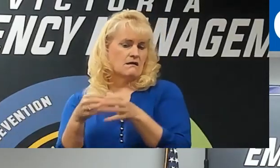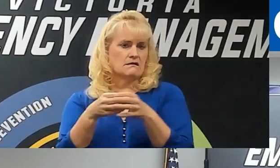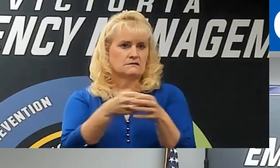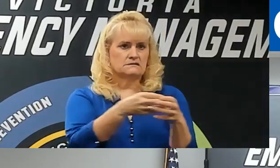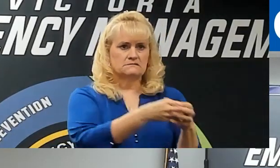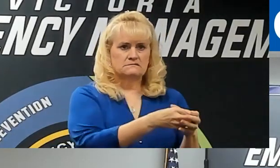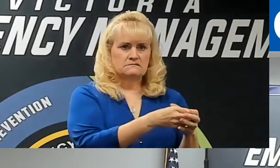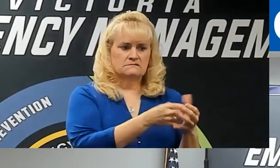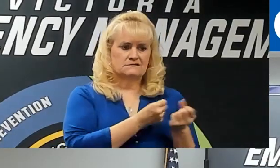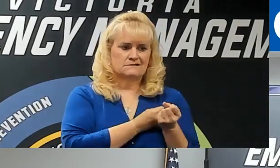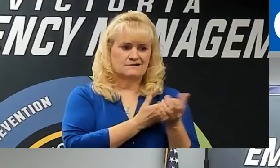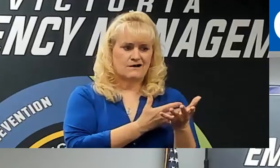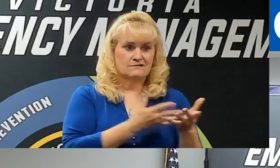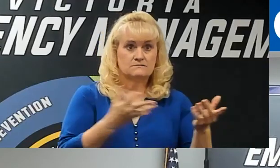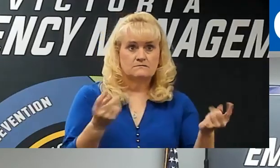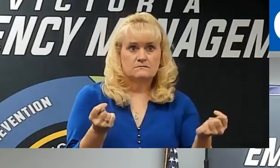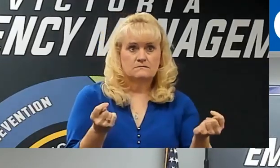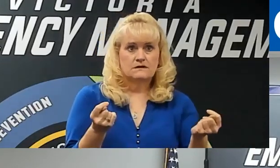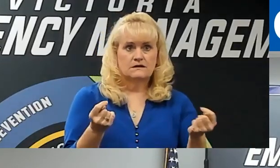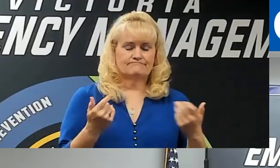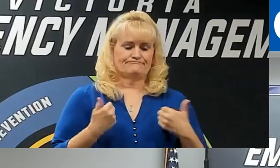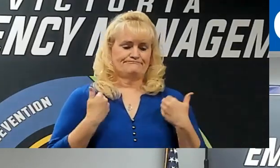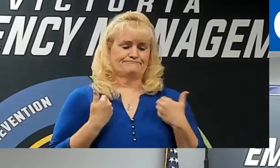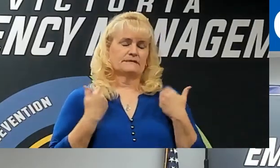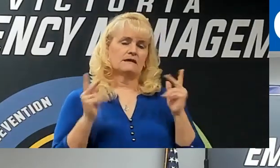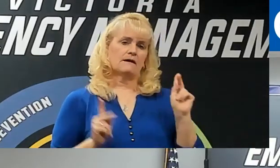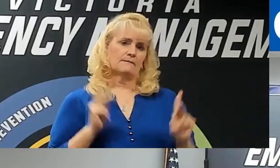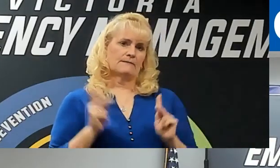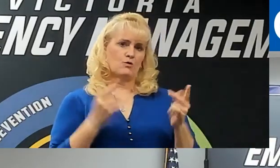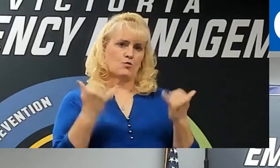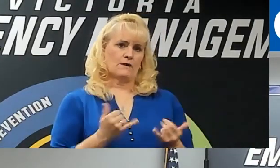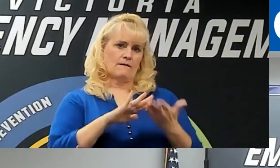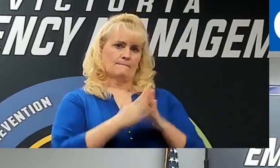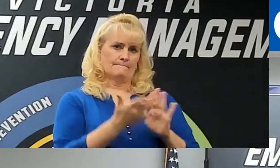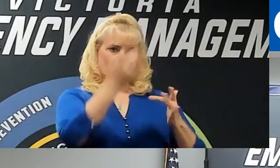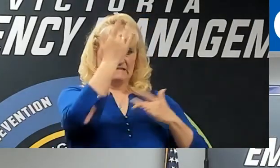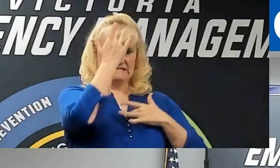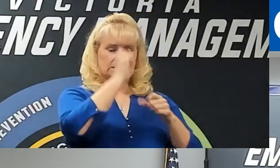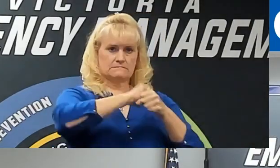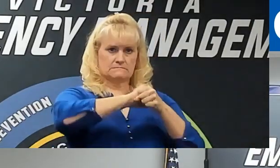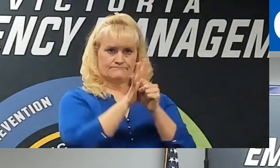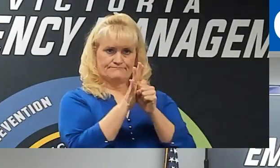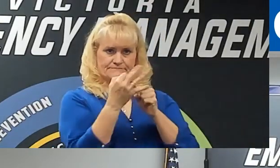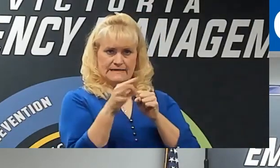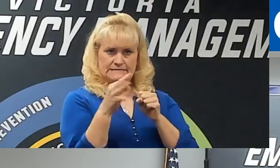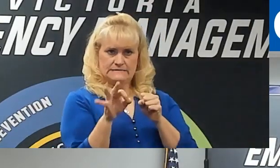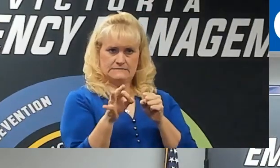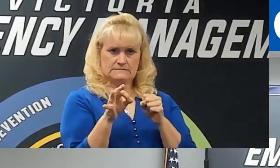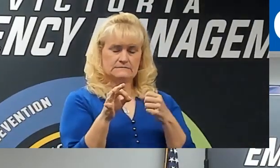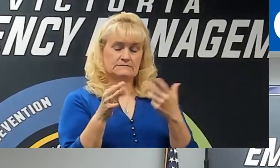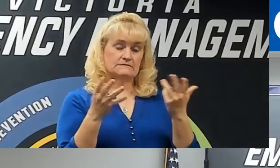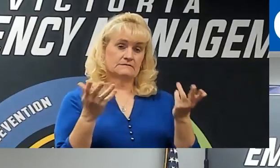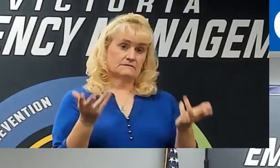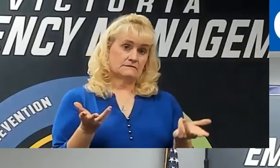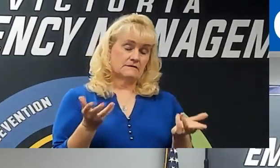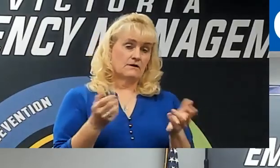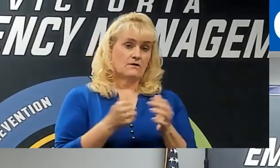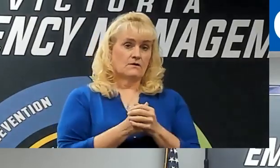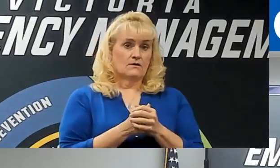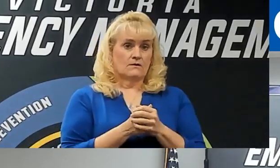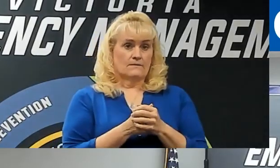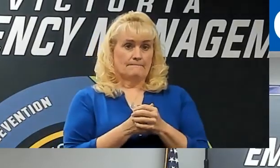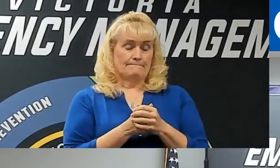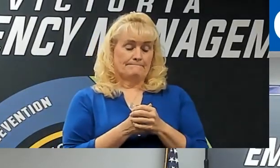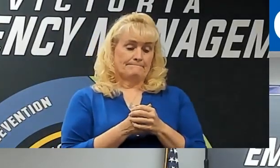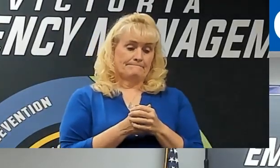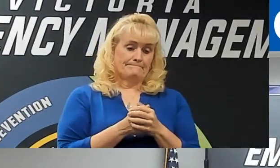young, primarily people who have contracted it, and them unto themselves, as long